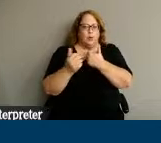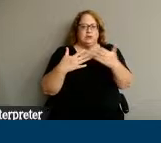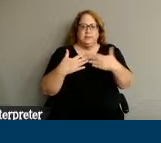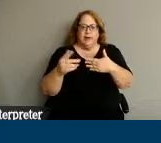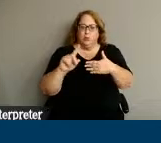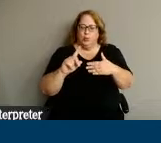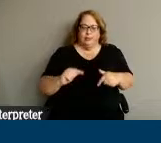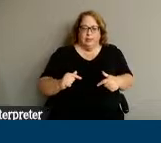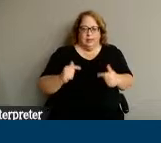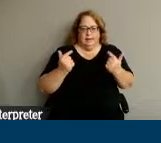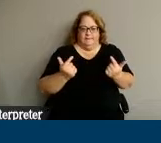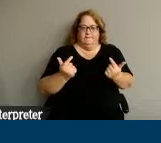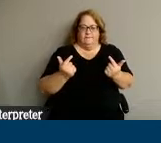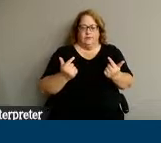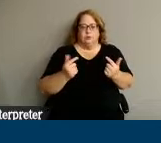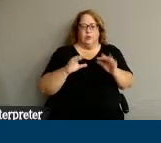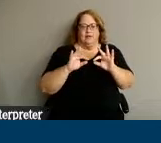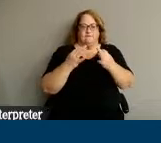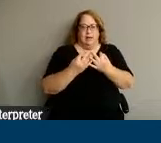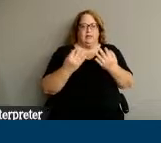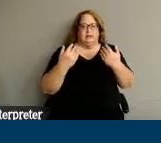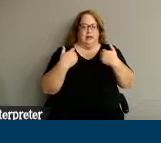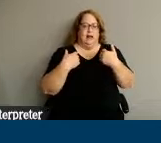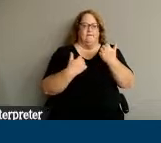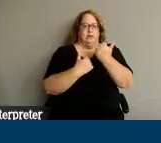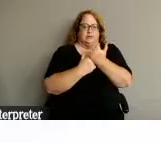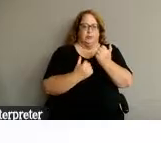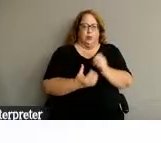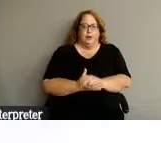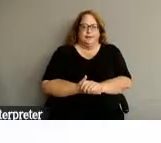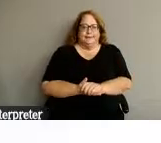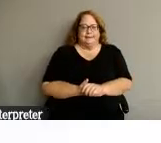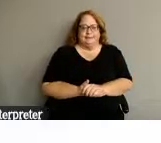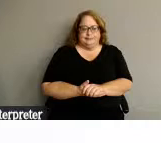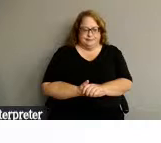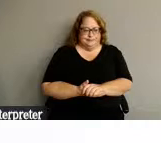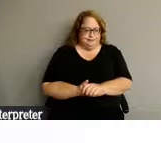you are to get the families to where they need to be. Next slide.